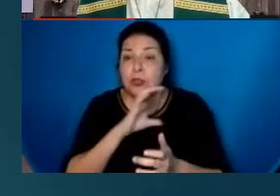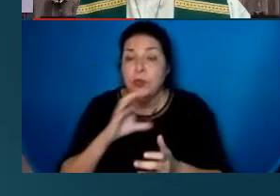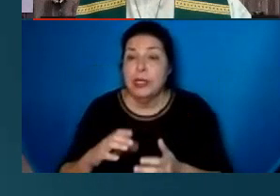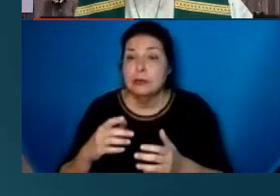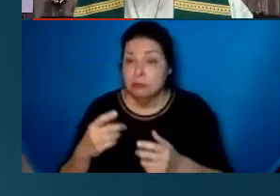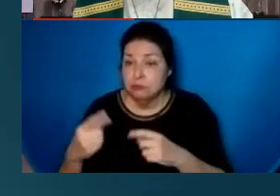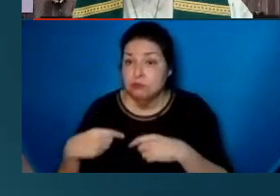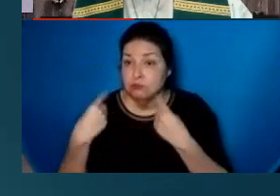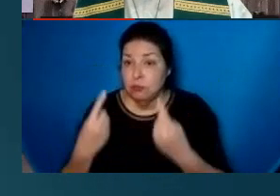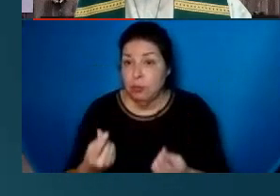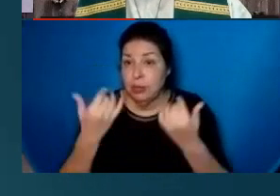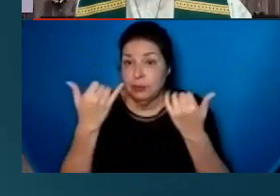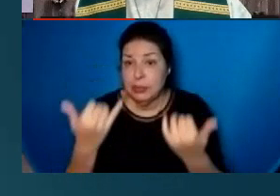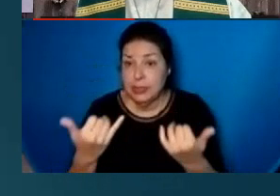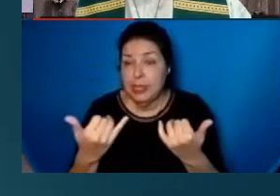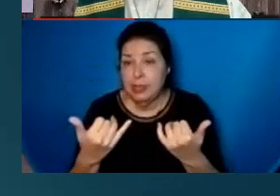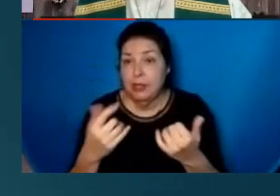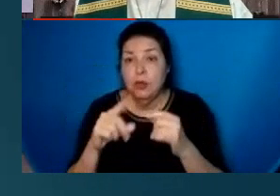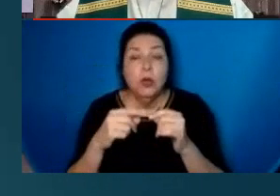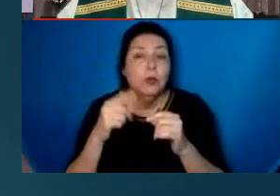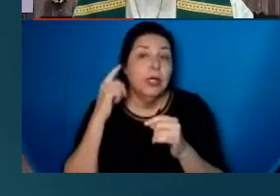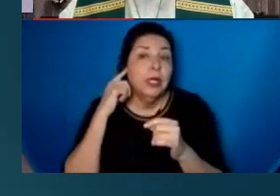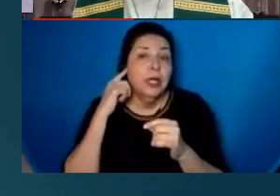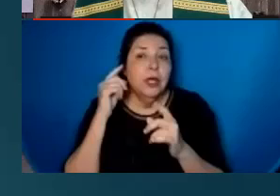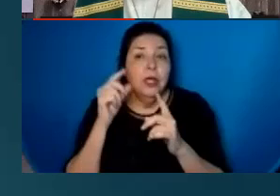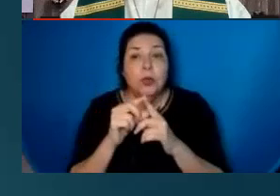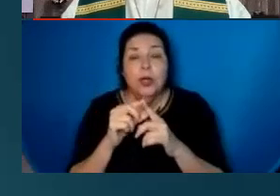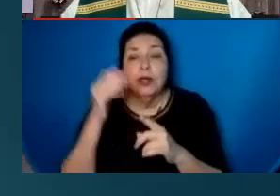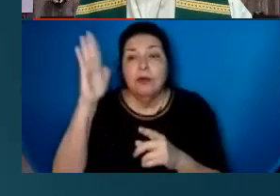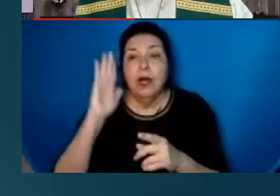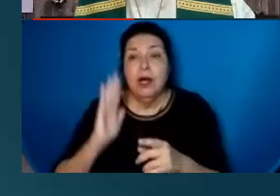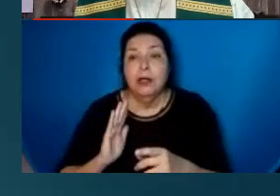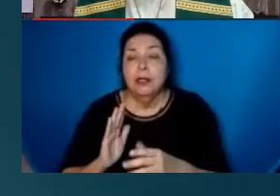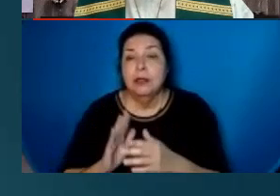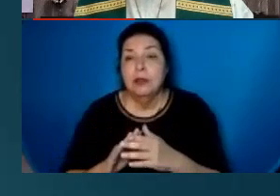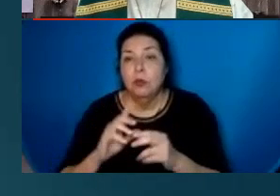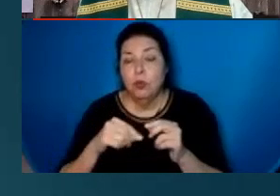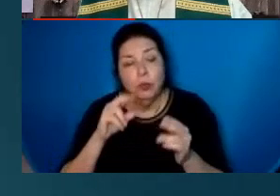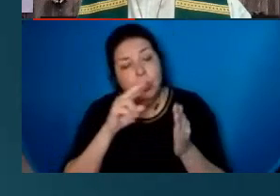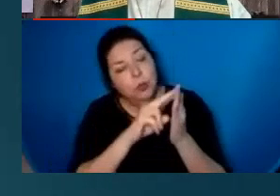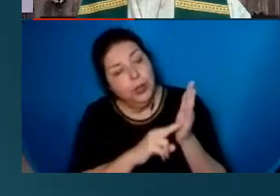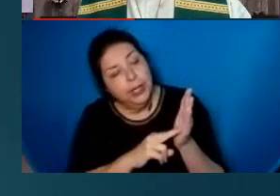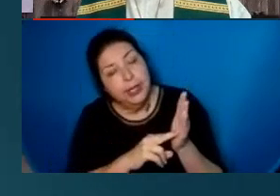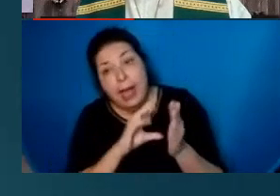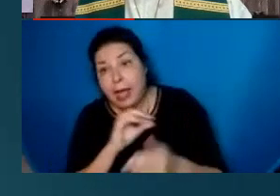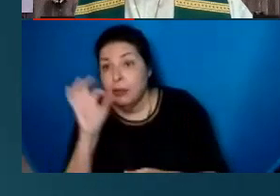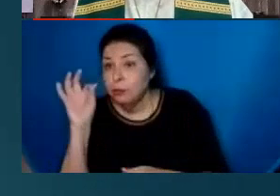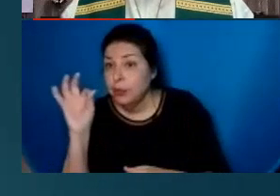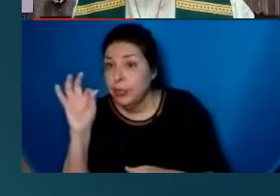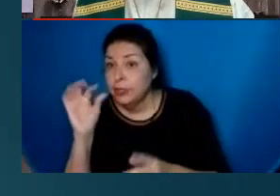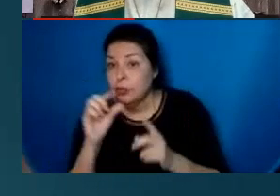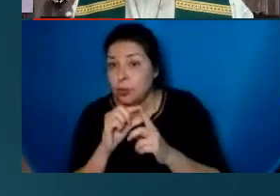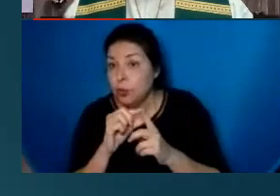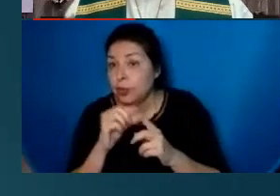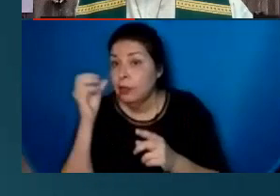hear the word of God in our ears, when we read and preach the word of God,